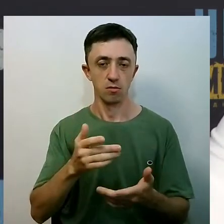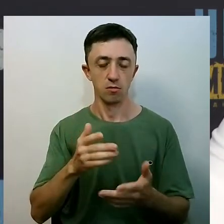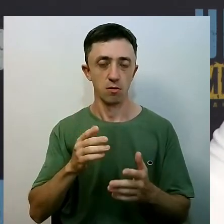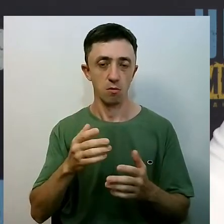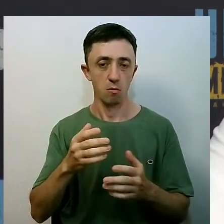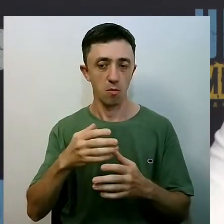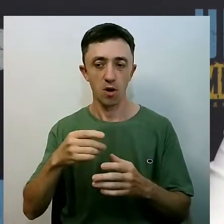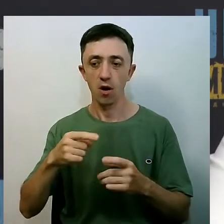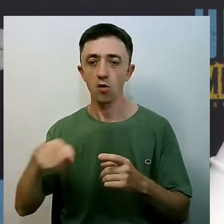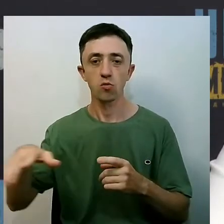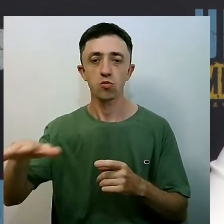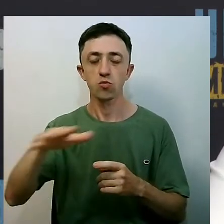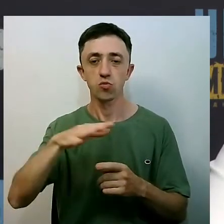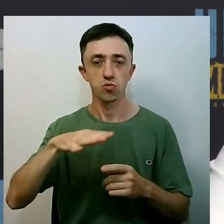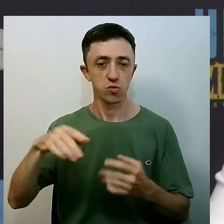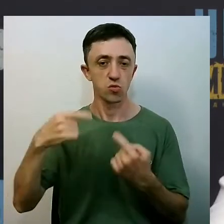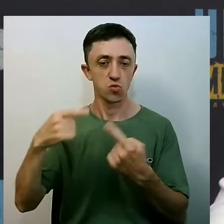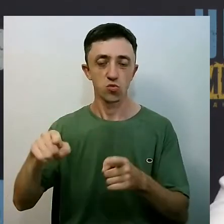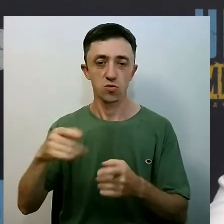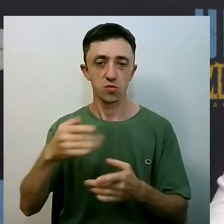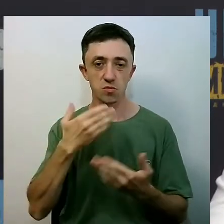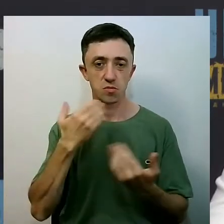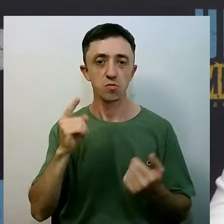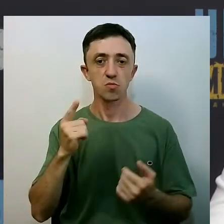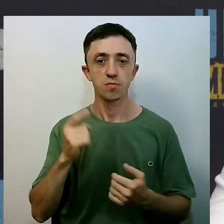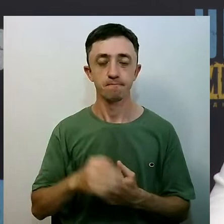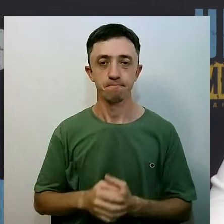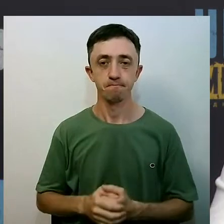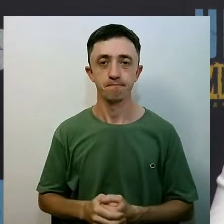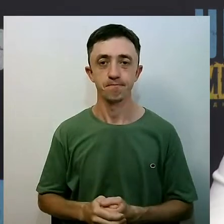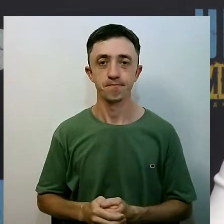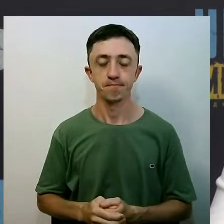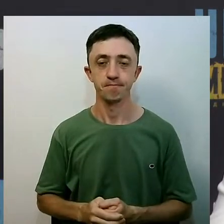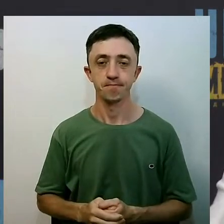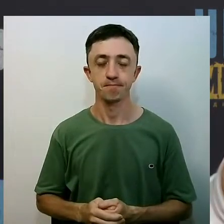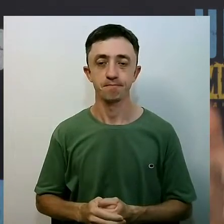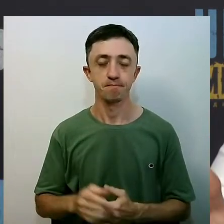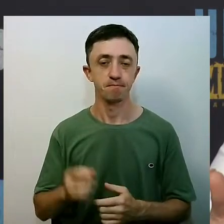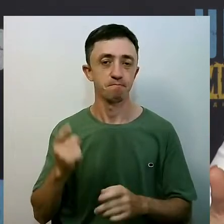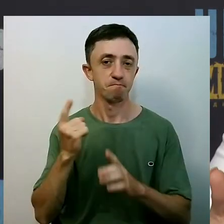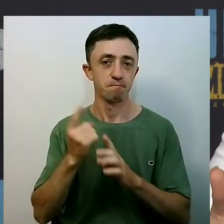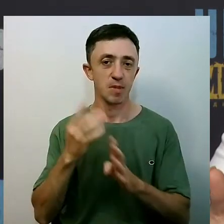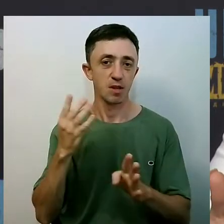to that? But actually, gradually they do.